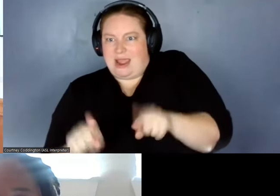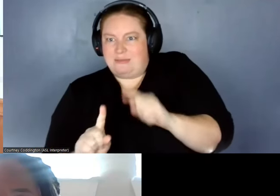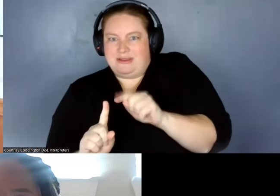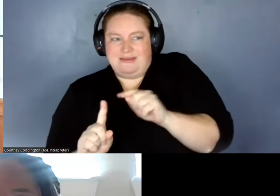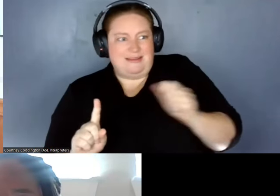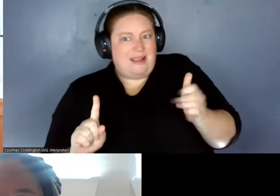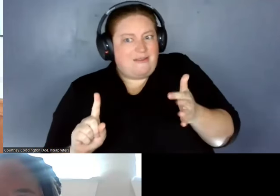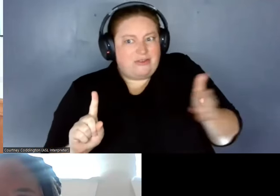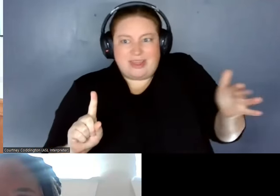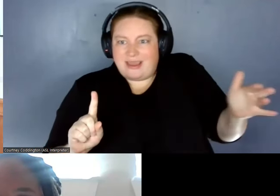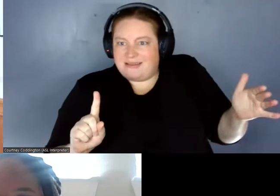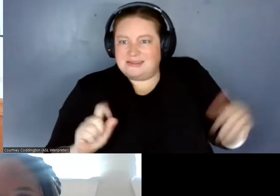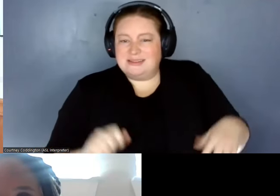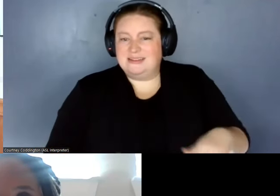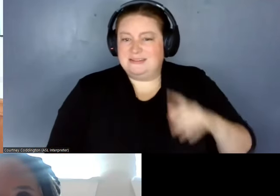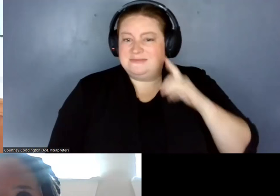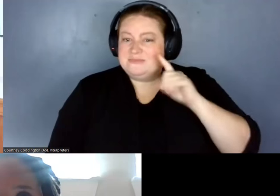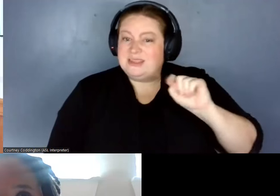the textbooks,